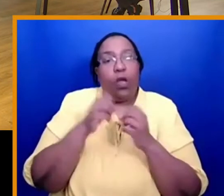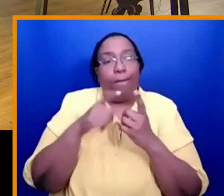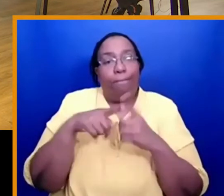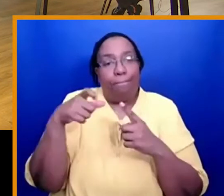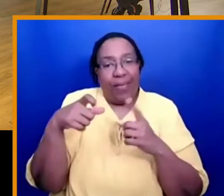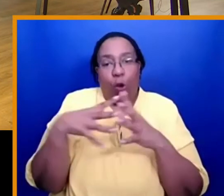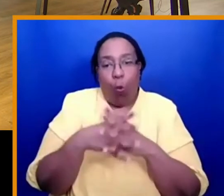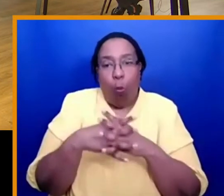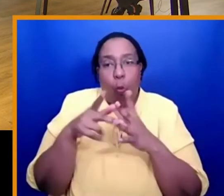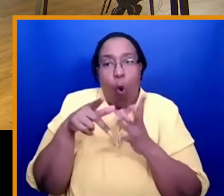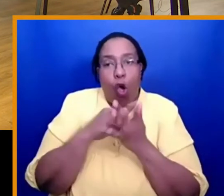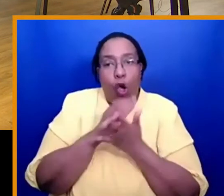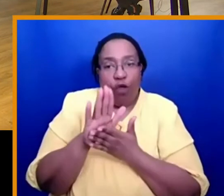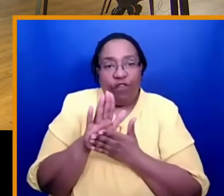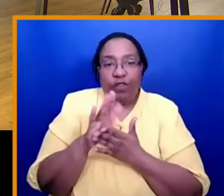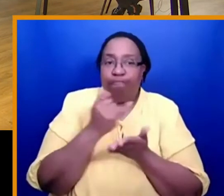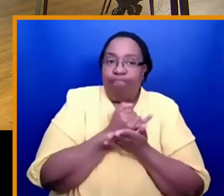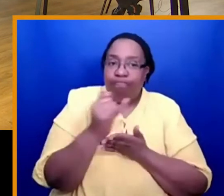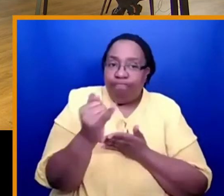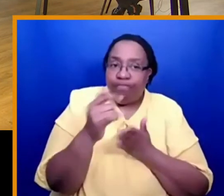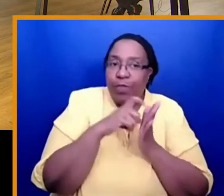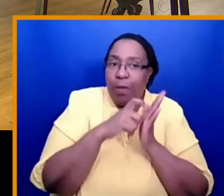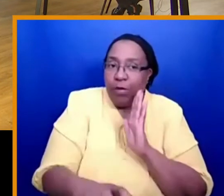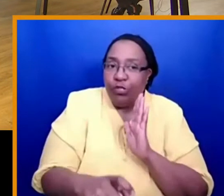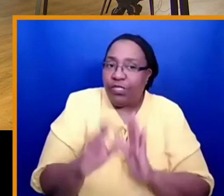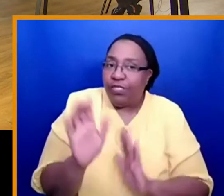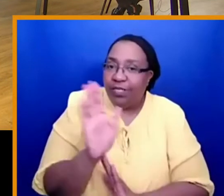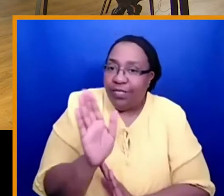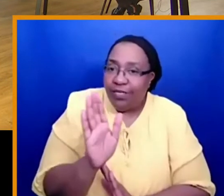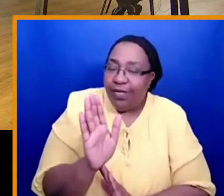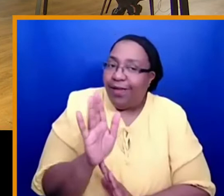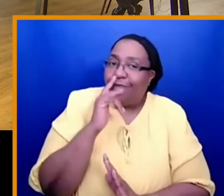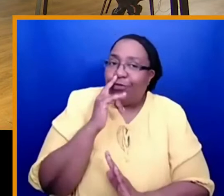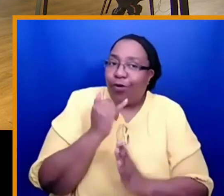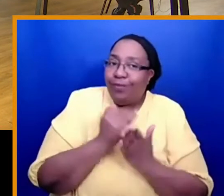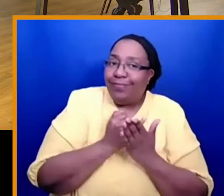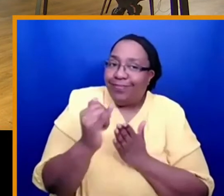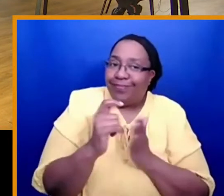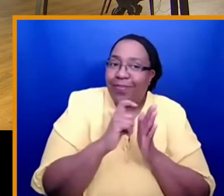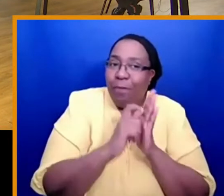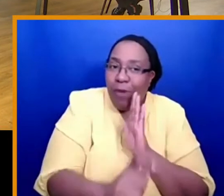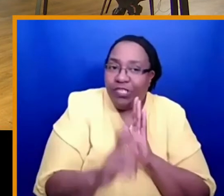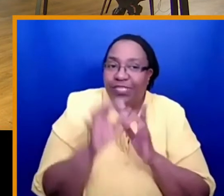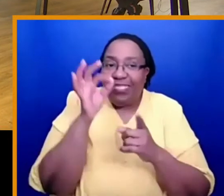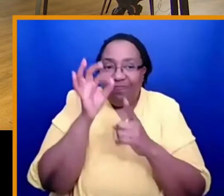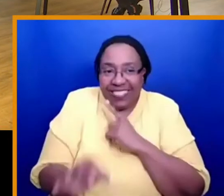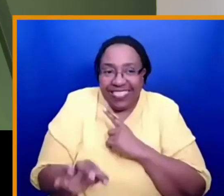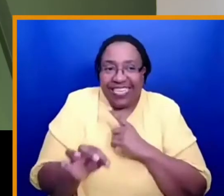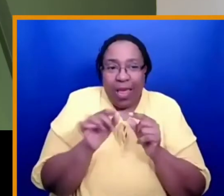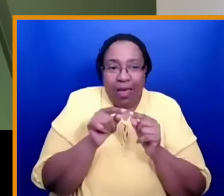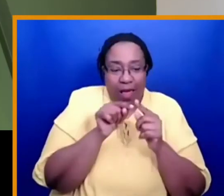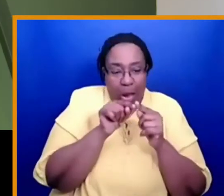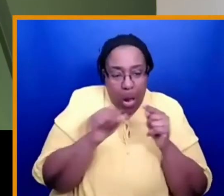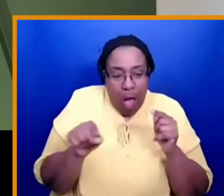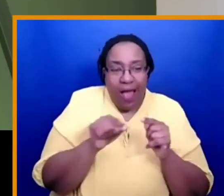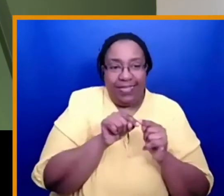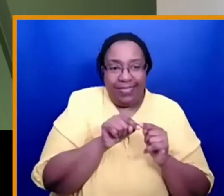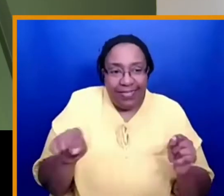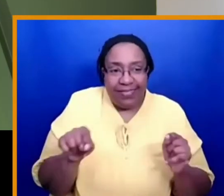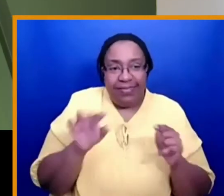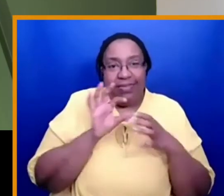Thank you, conference. I am not speaking against the motion. I'm speaking against particular lines of the motion referring to the winter fuel allowance. And the